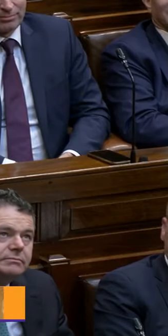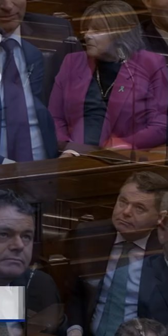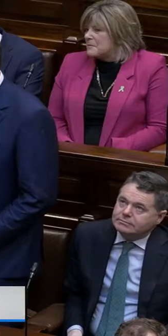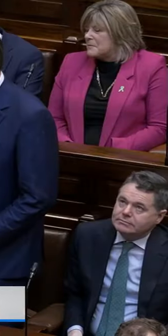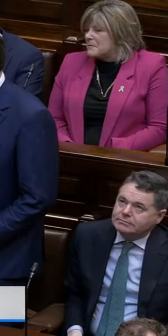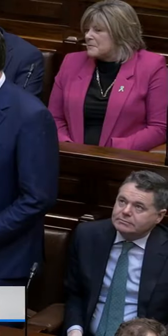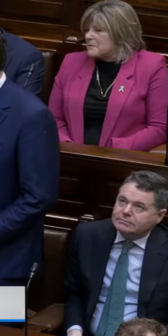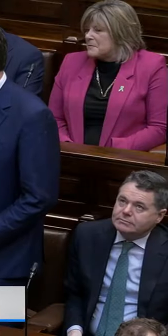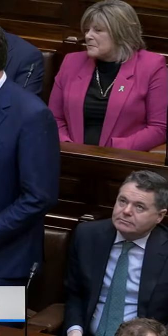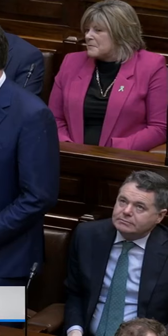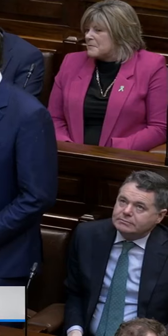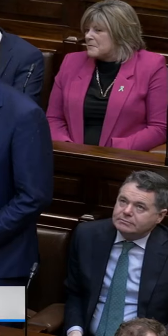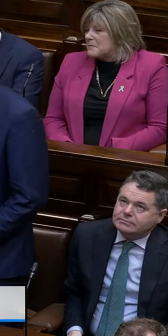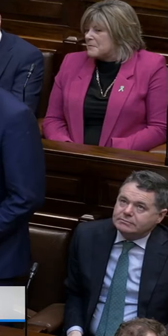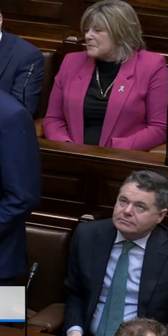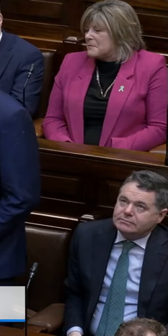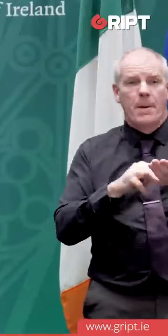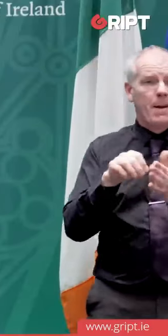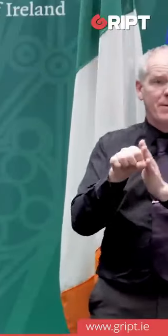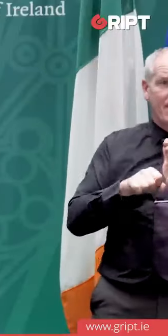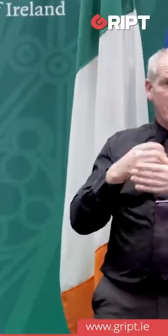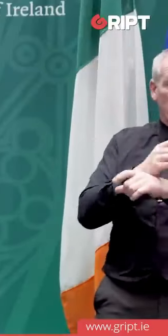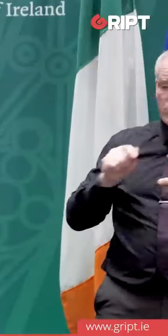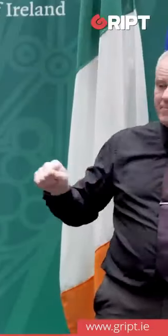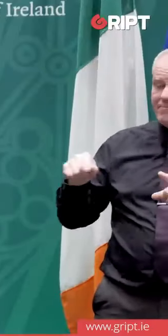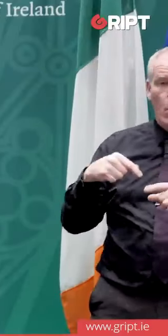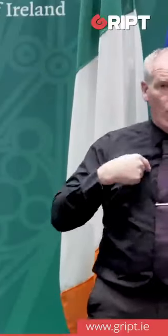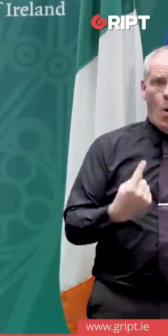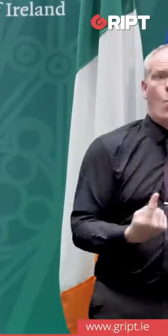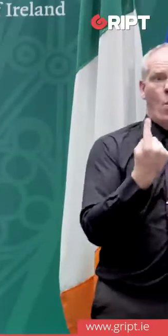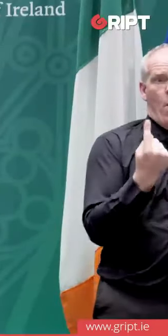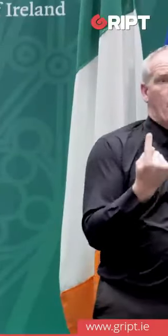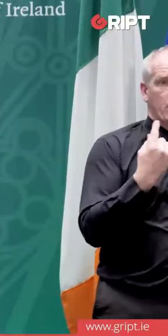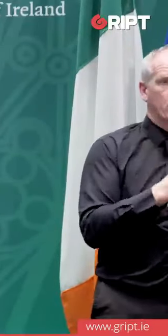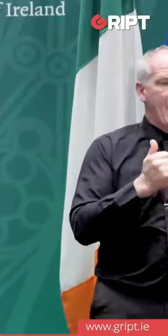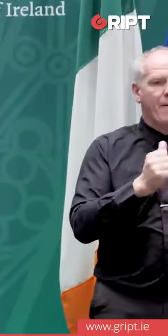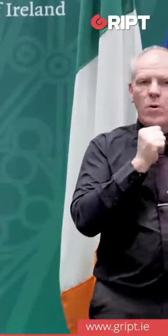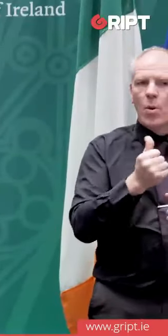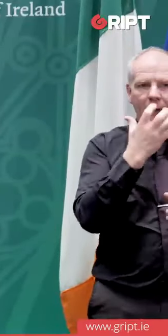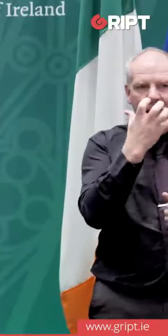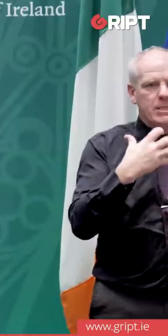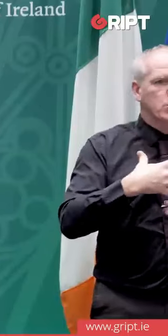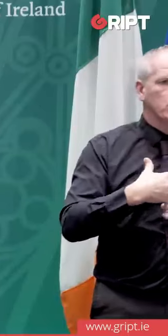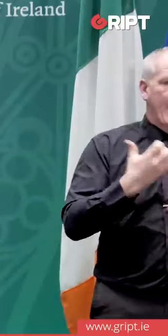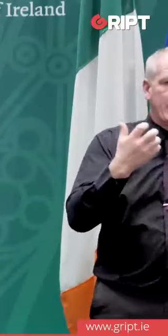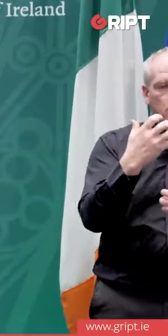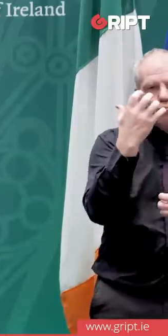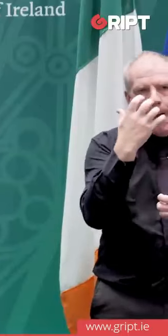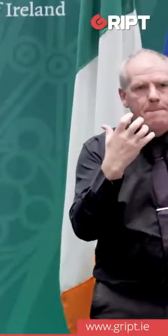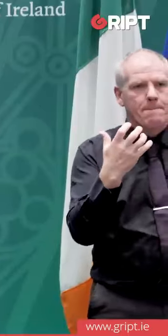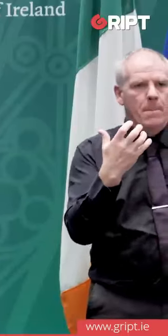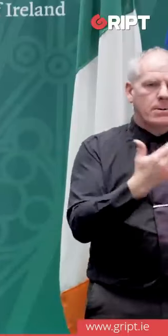nothing to be worried about. We'll just be like the rest of Europe. We are the only country to not have hate, crime and hate, incitement to hatred